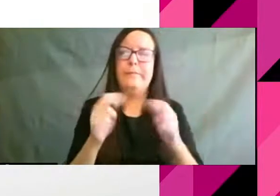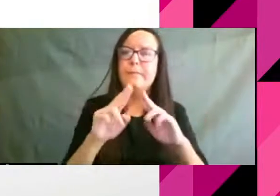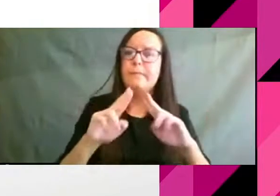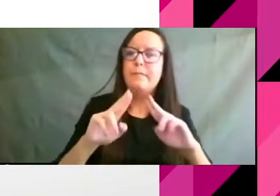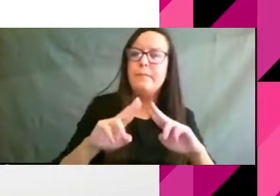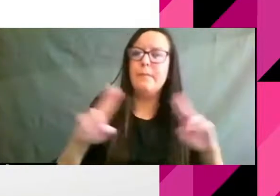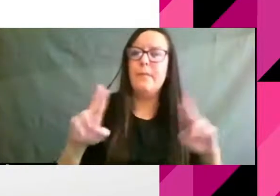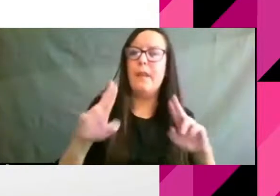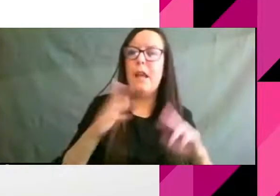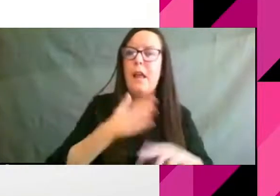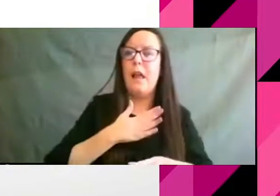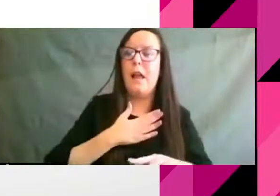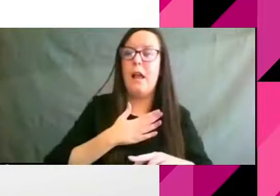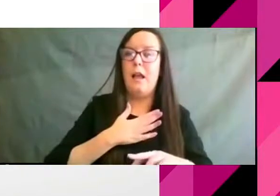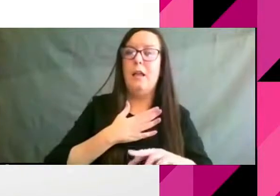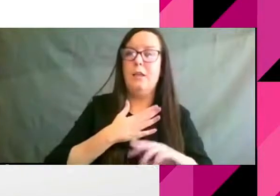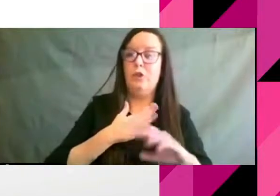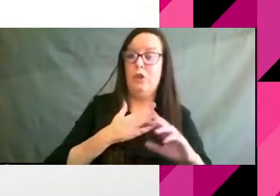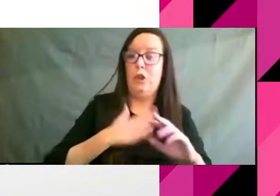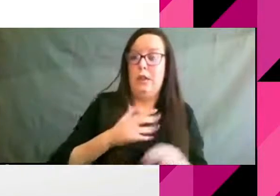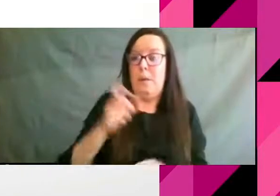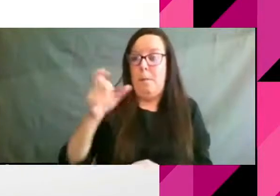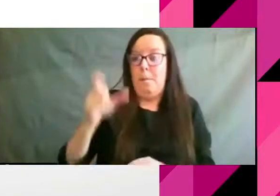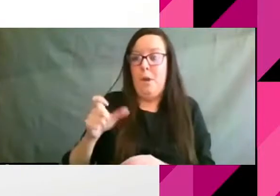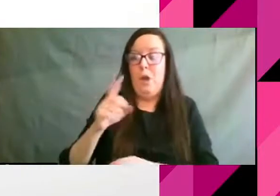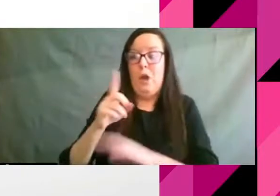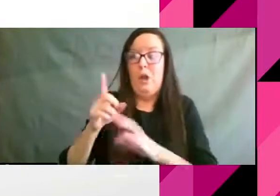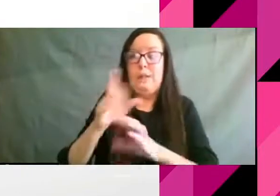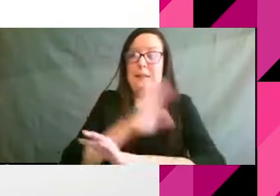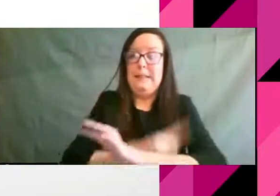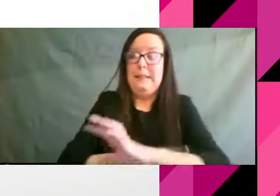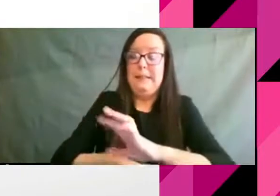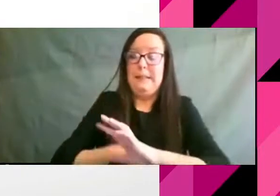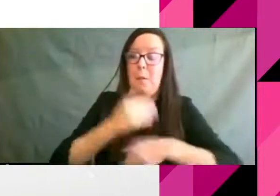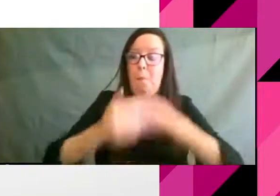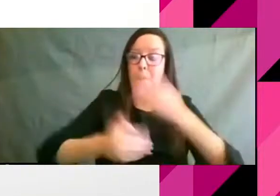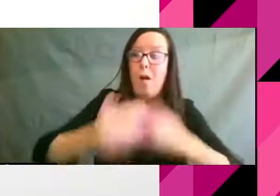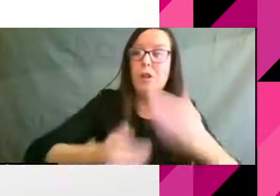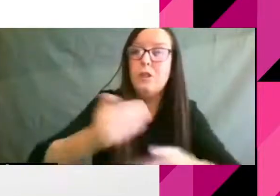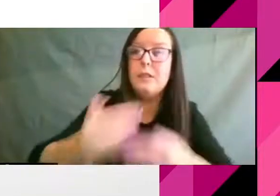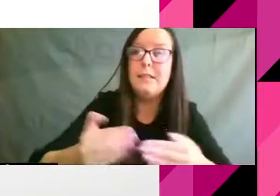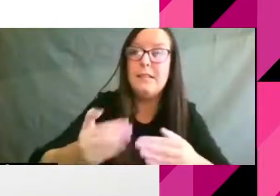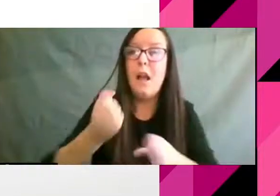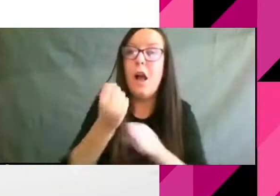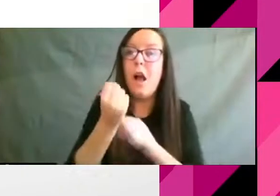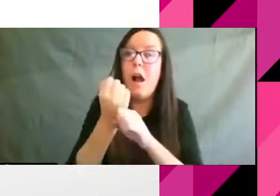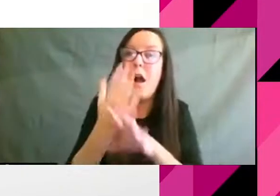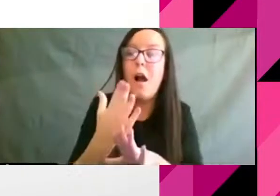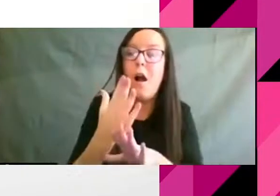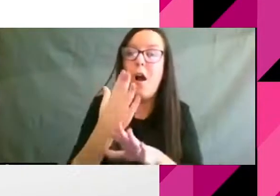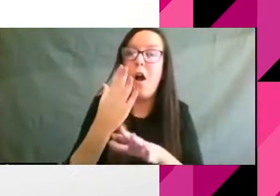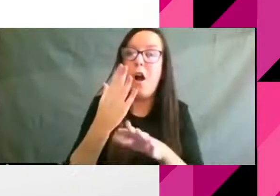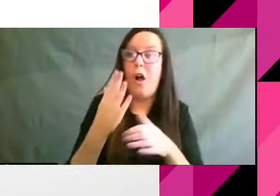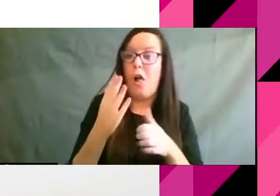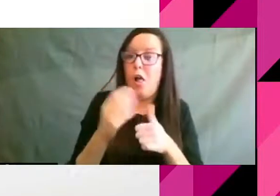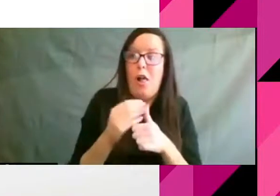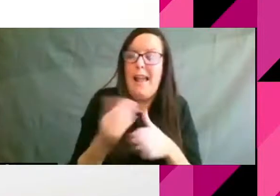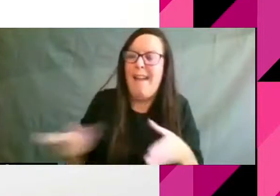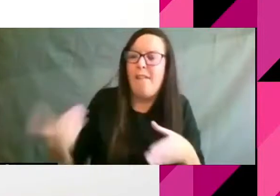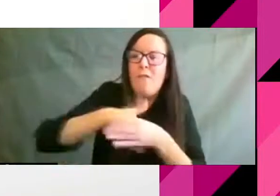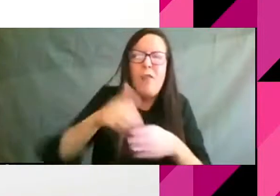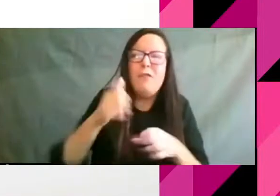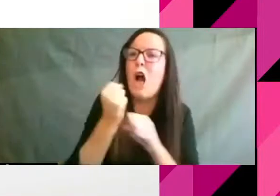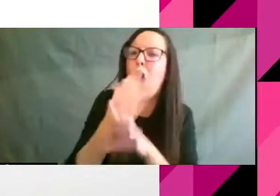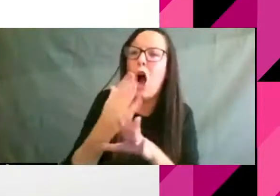of a process, right? Persons with disabilities should be in all the other stages of the process, and not only if